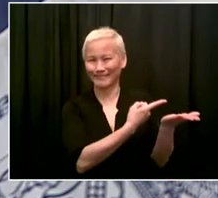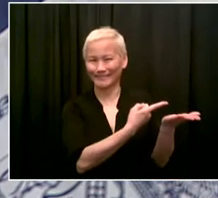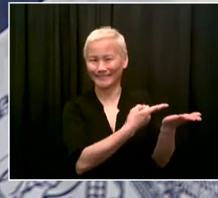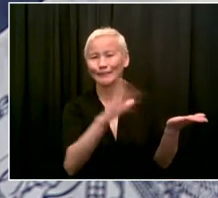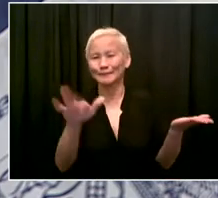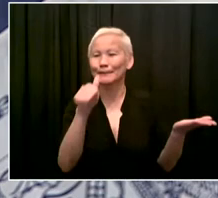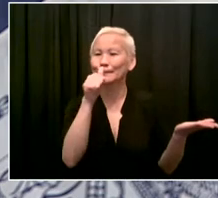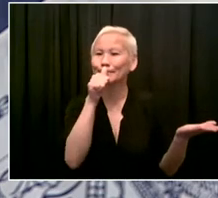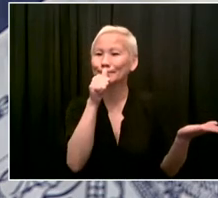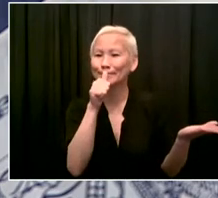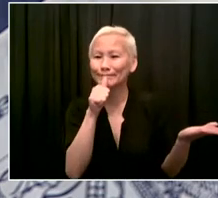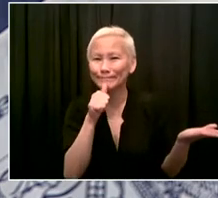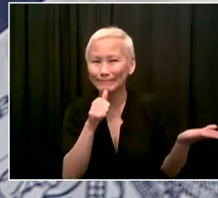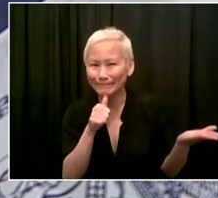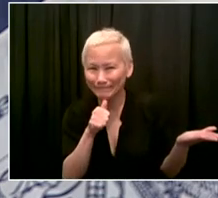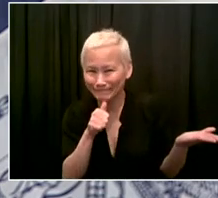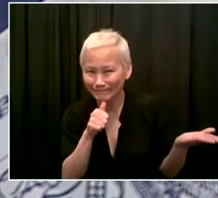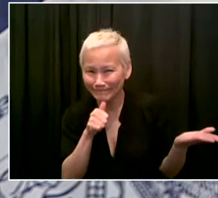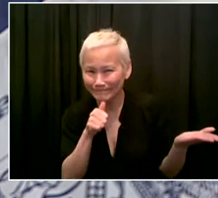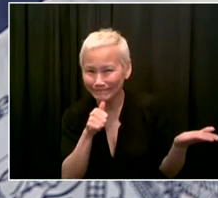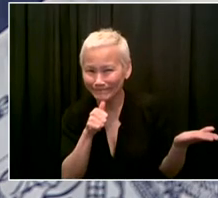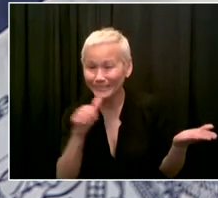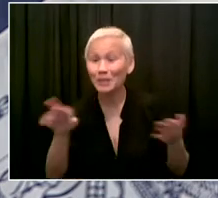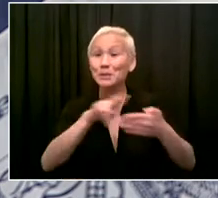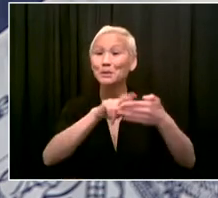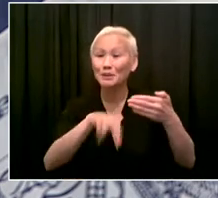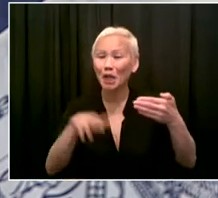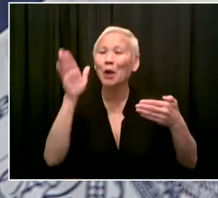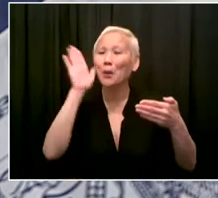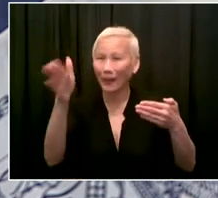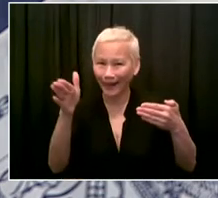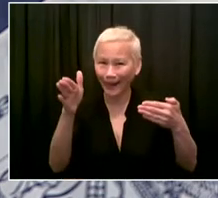creating a recovery for all of us. And I think everyone has to be mindful of that.